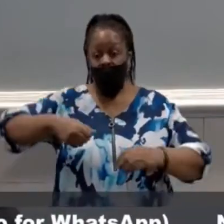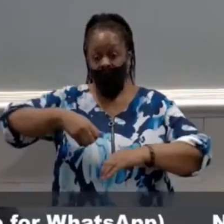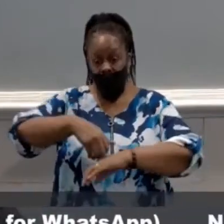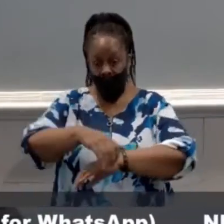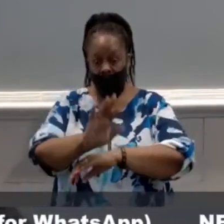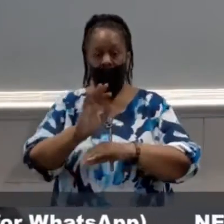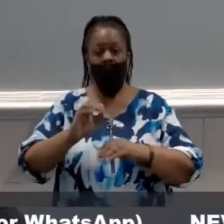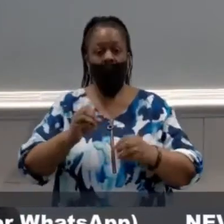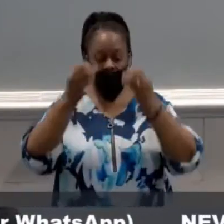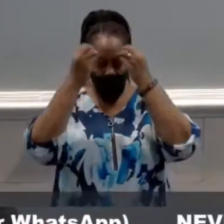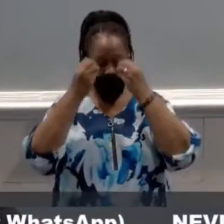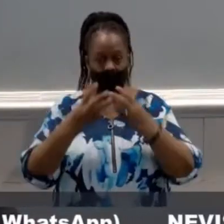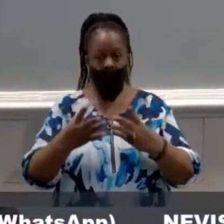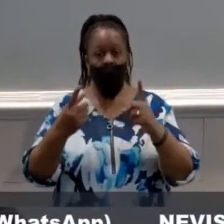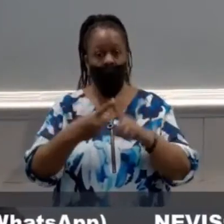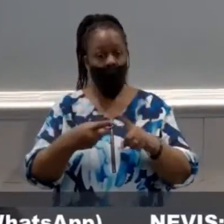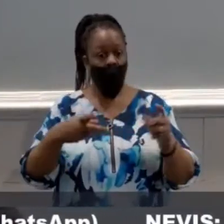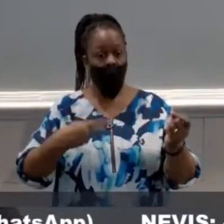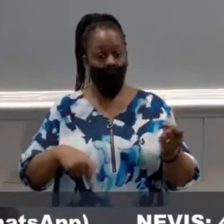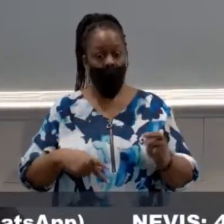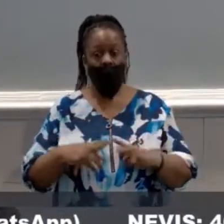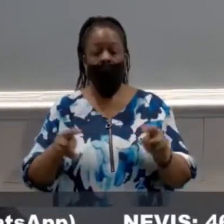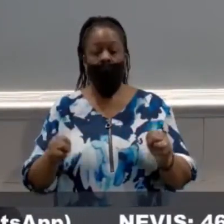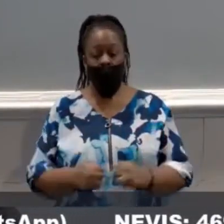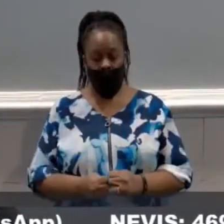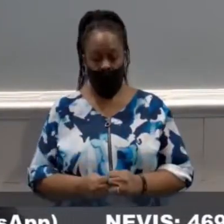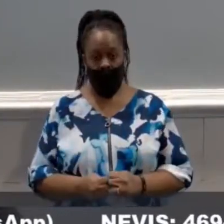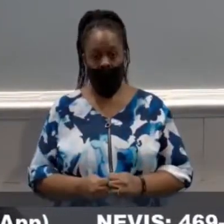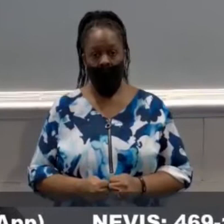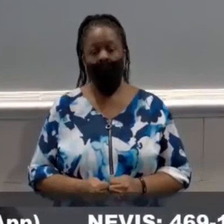of travel to the Federation of St. Kitts and Nevis.